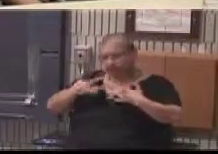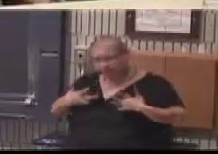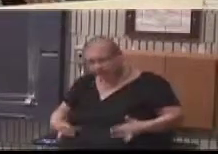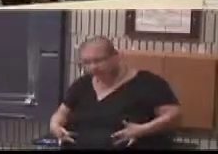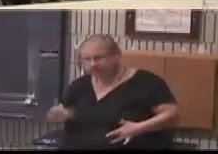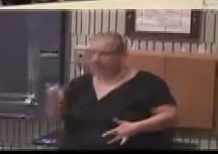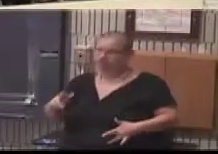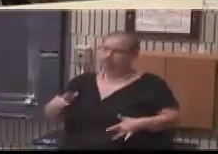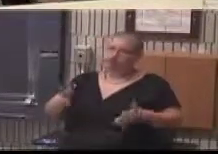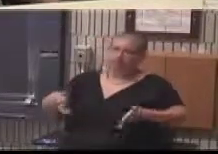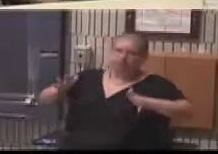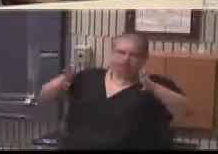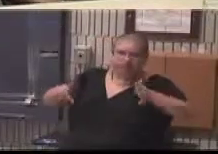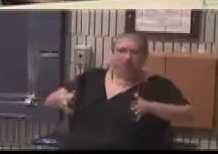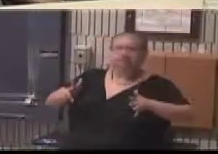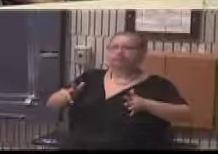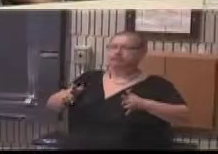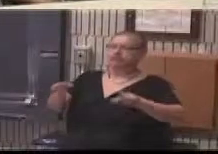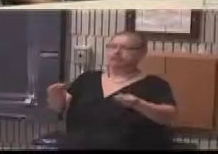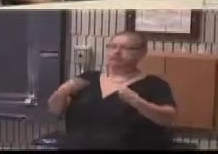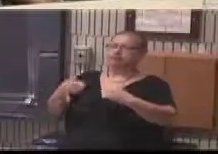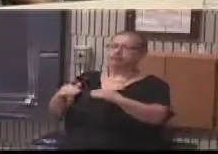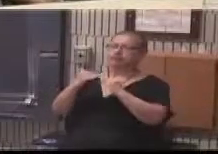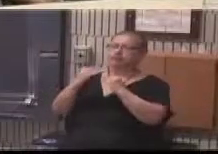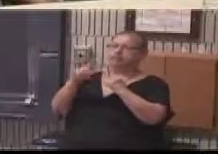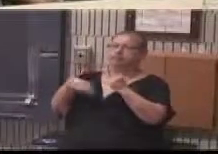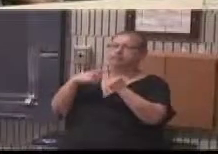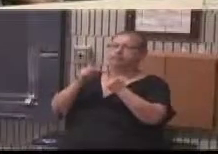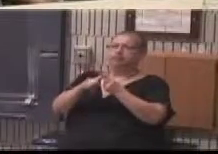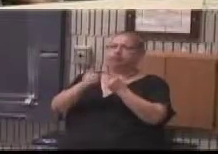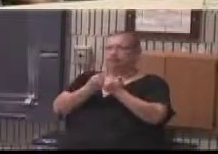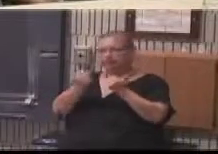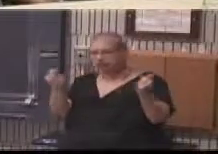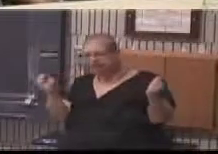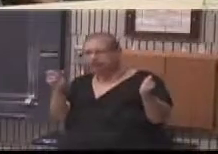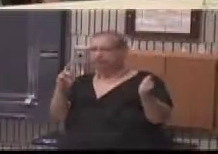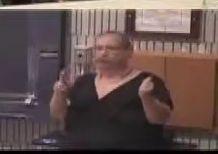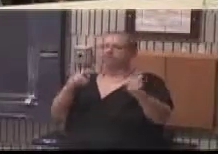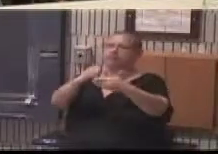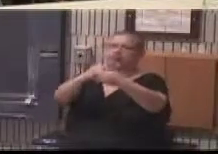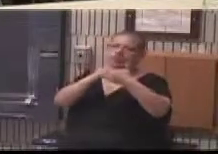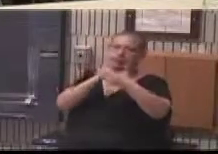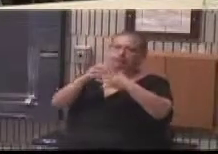it limits them from being able to be open about it or accept help from other people.